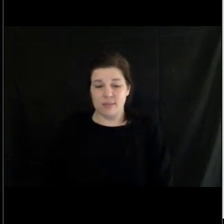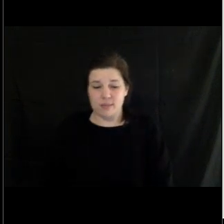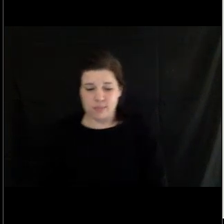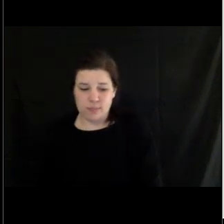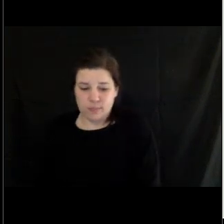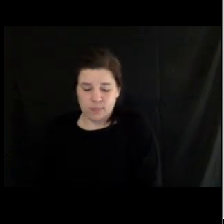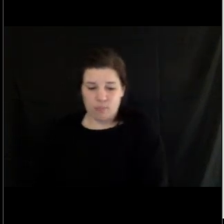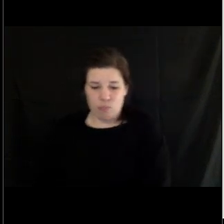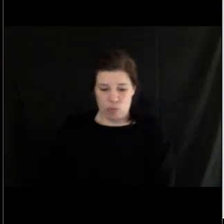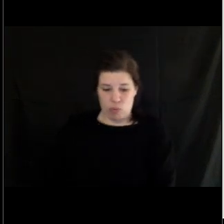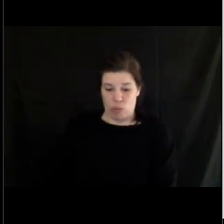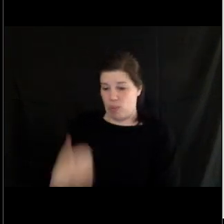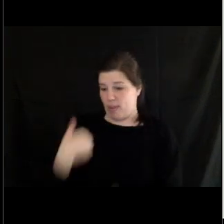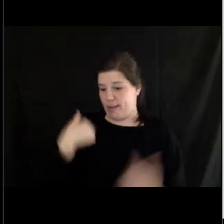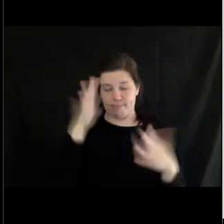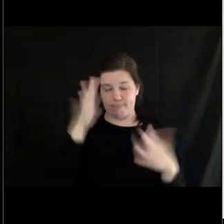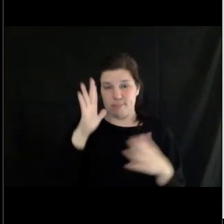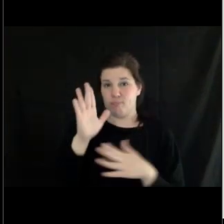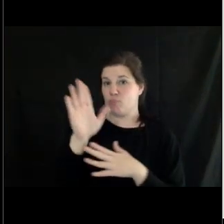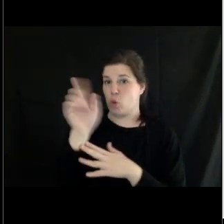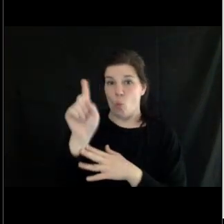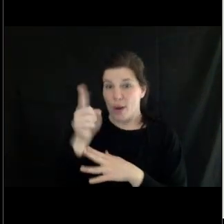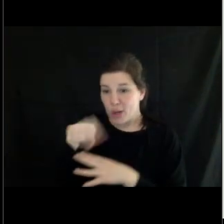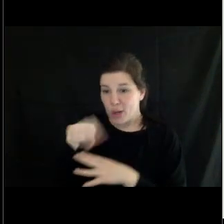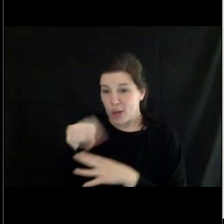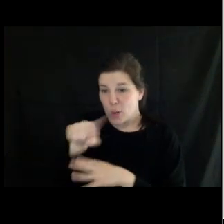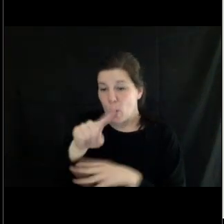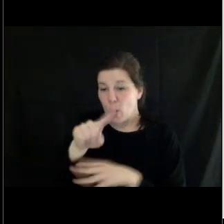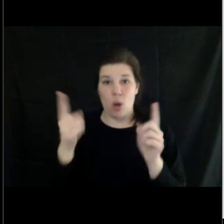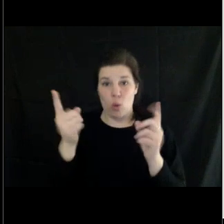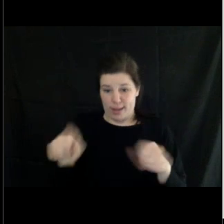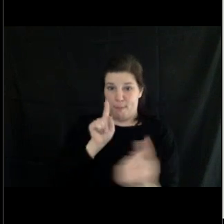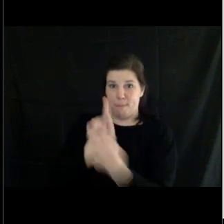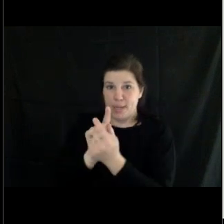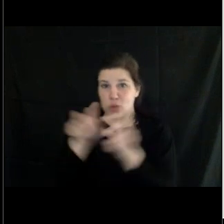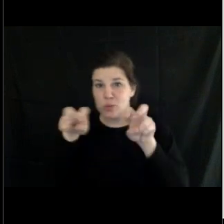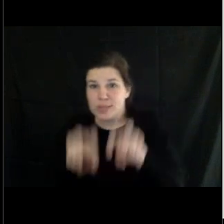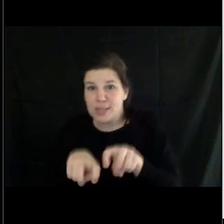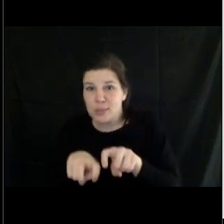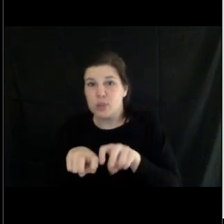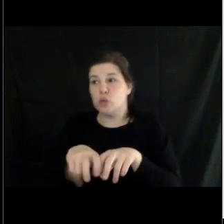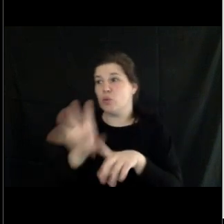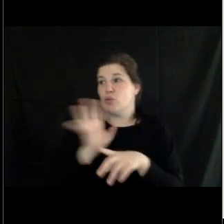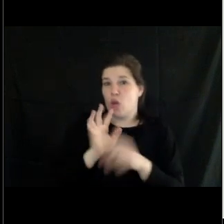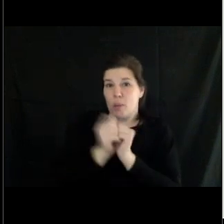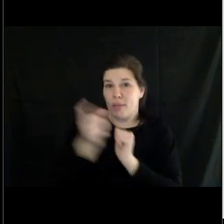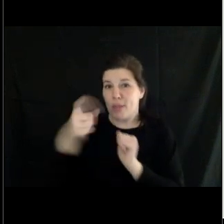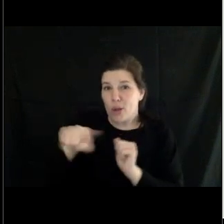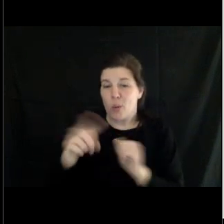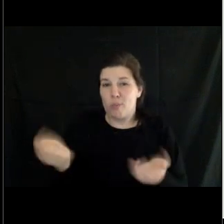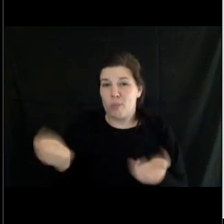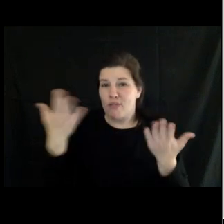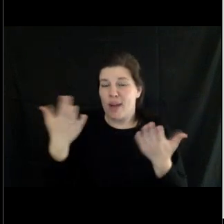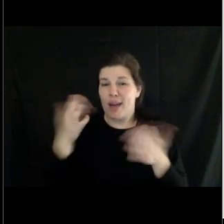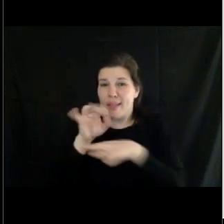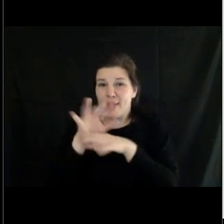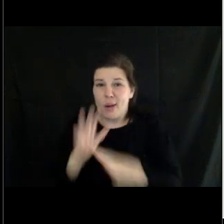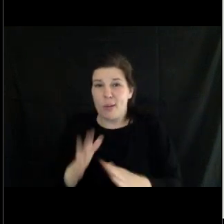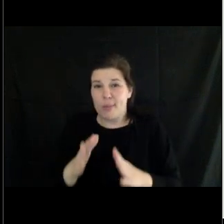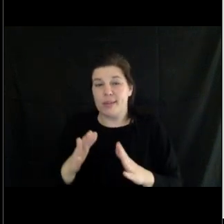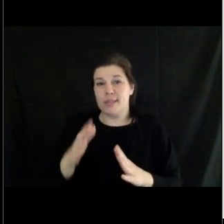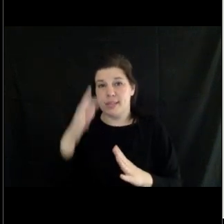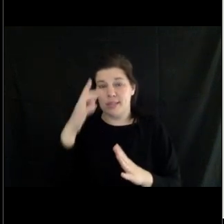gonna talk with either a licensed therapist, a group facilitator, or a primary therapist to provide that healthcare access to people